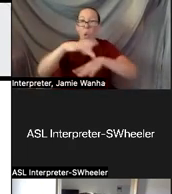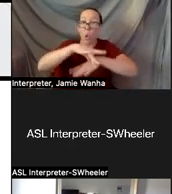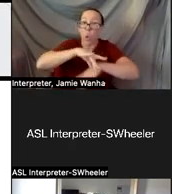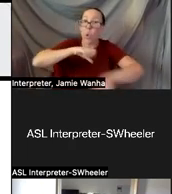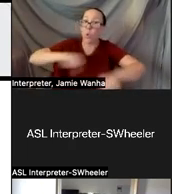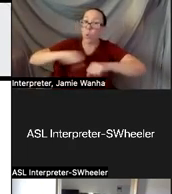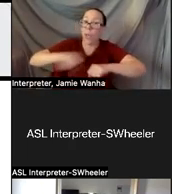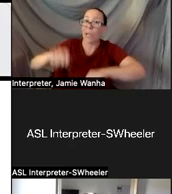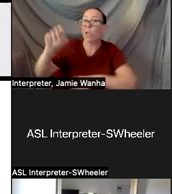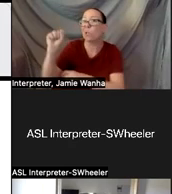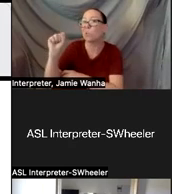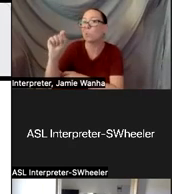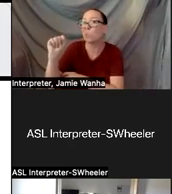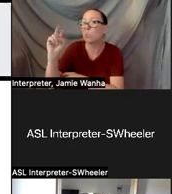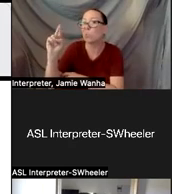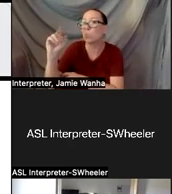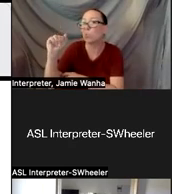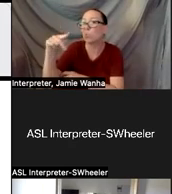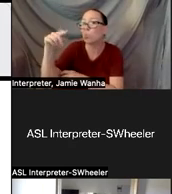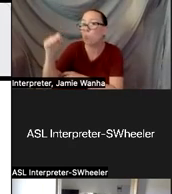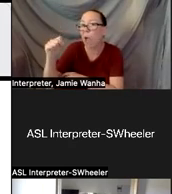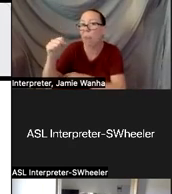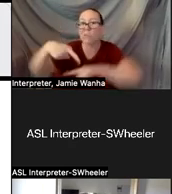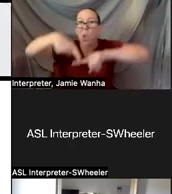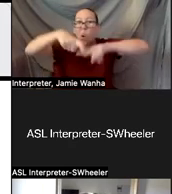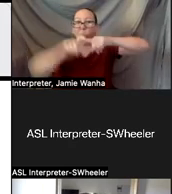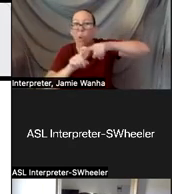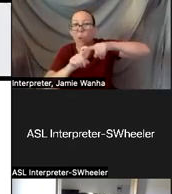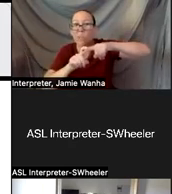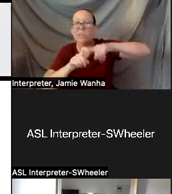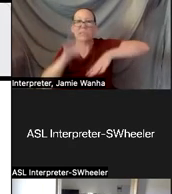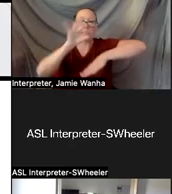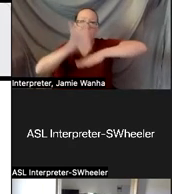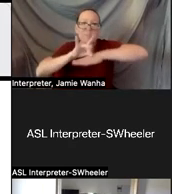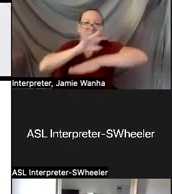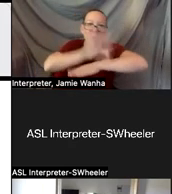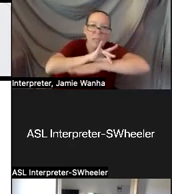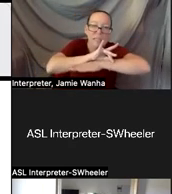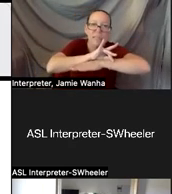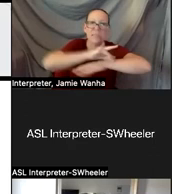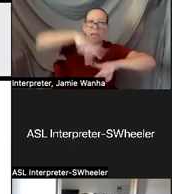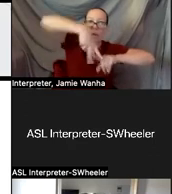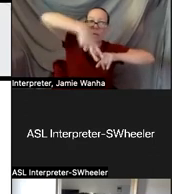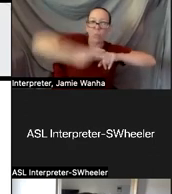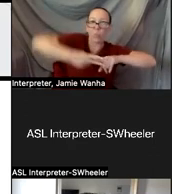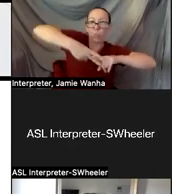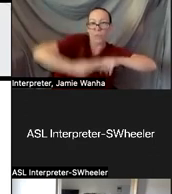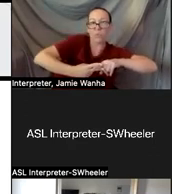straps, hooks, latches, the museum putty, and then a gas shutoff wrench. Next